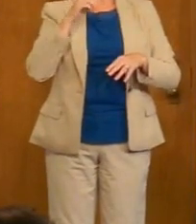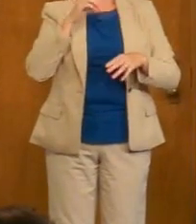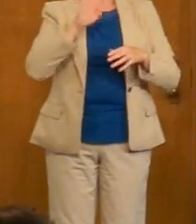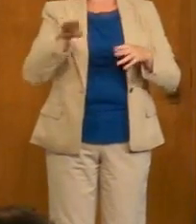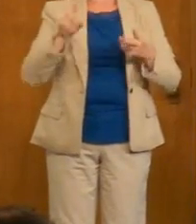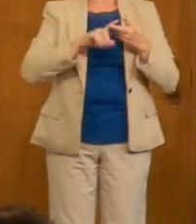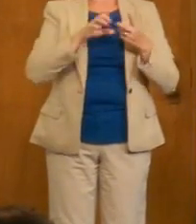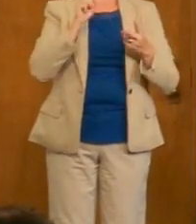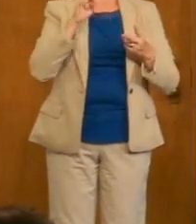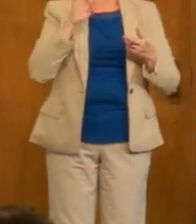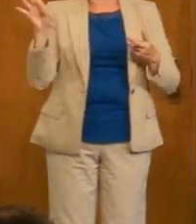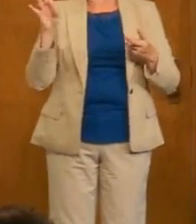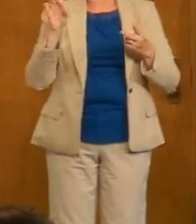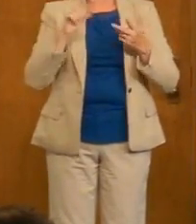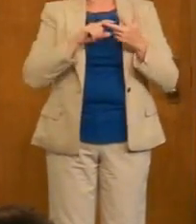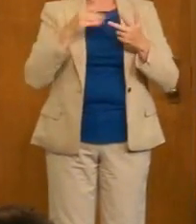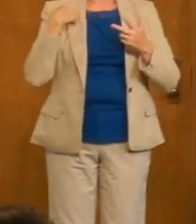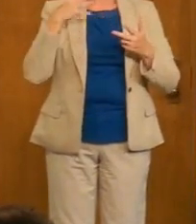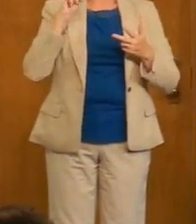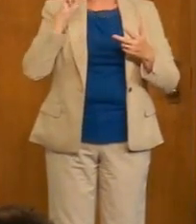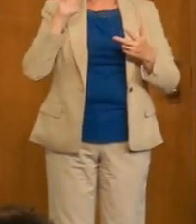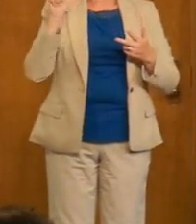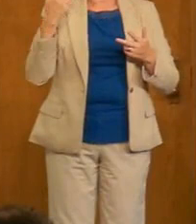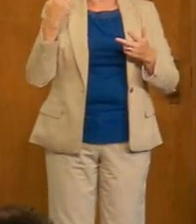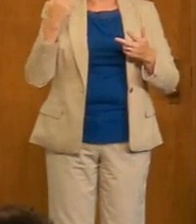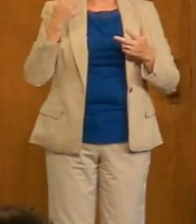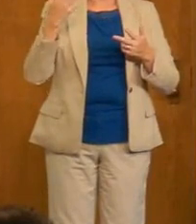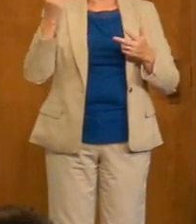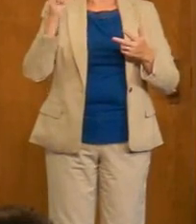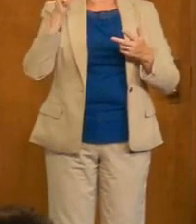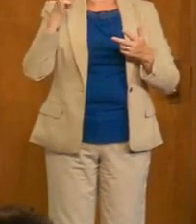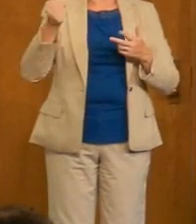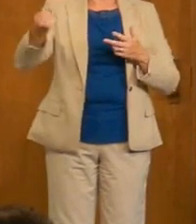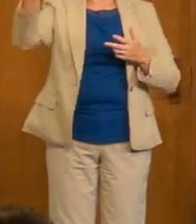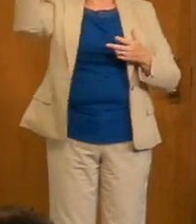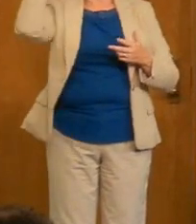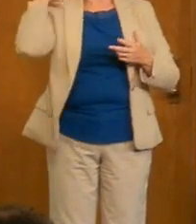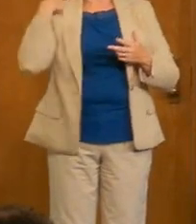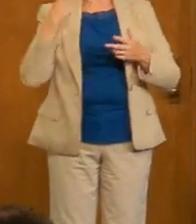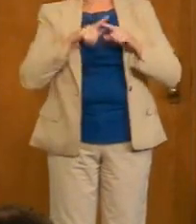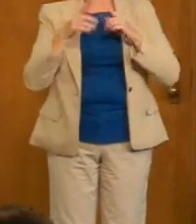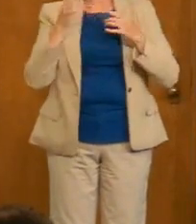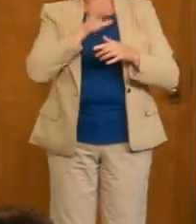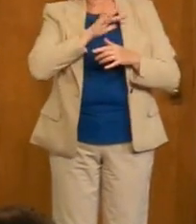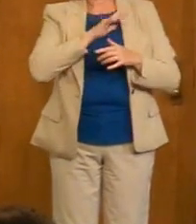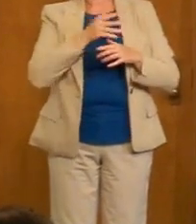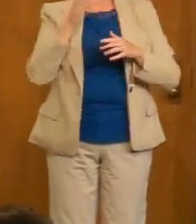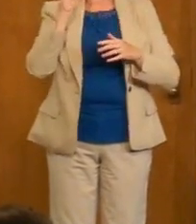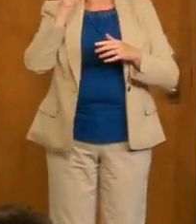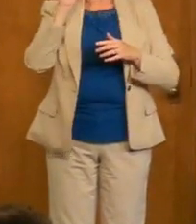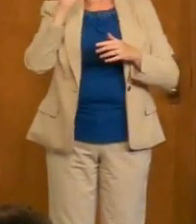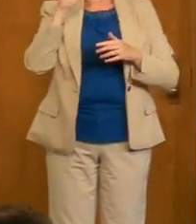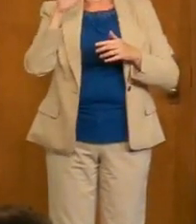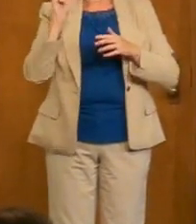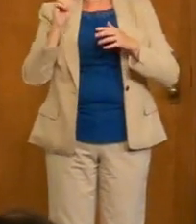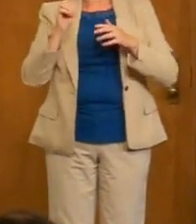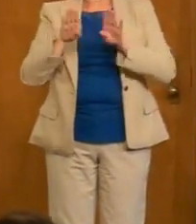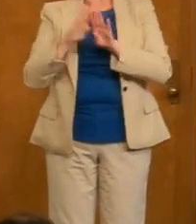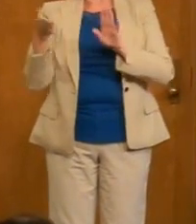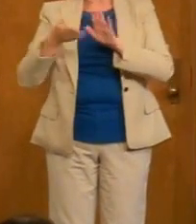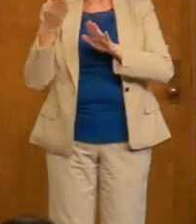again, if there was a variant to emerge that was not as well covered by the vaccine, and if we had to wait for additional boosters which were designed